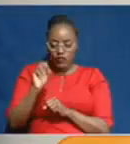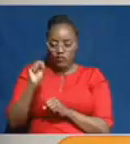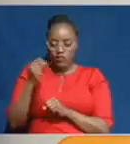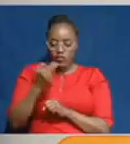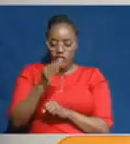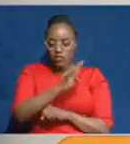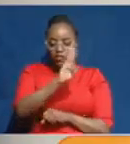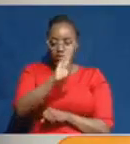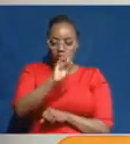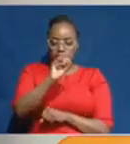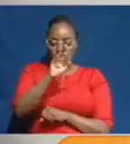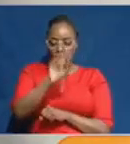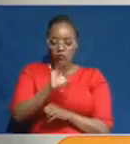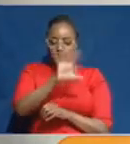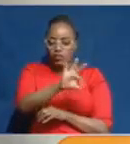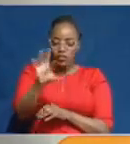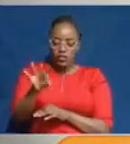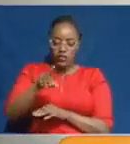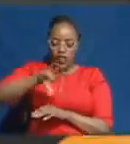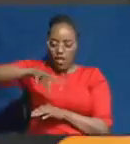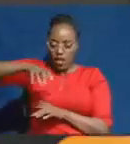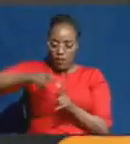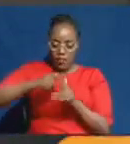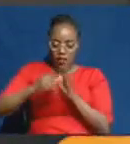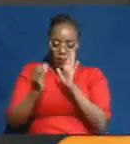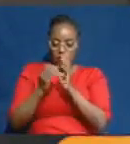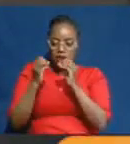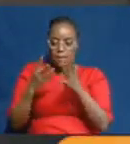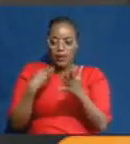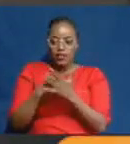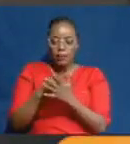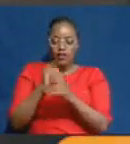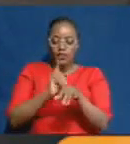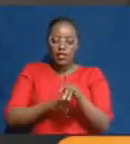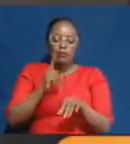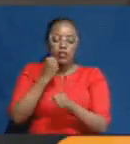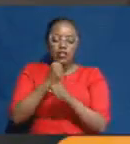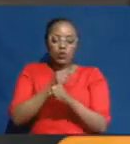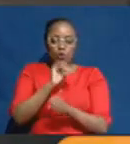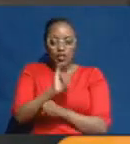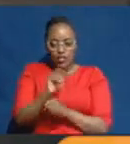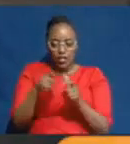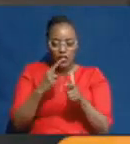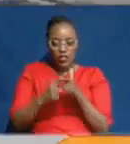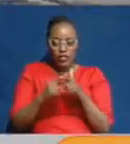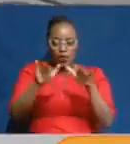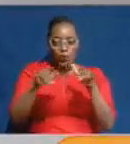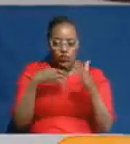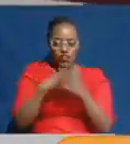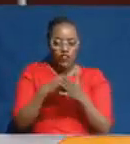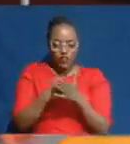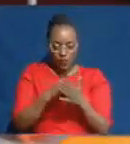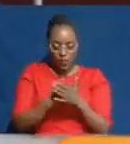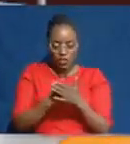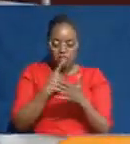go, select every tap, set the tariff, and once they do that, they just wait for money. Kimali